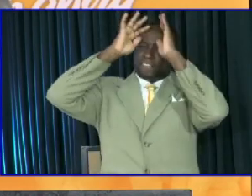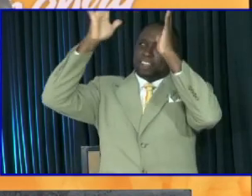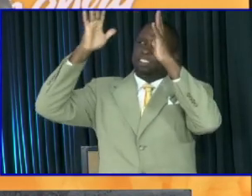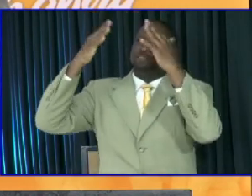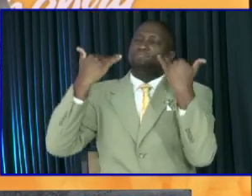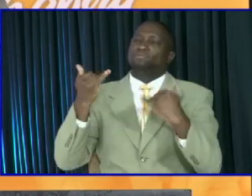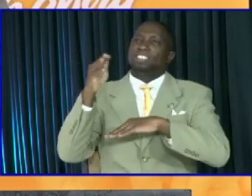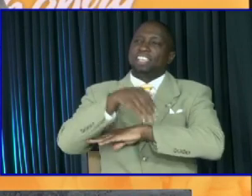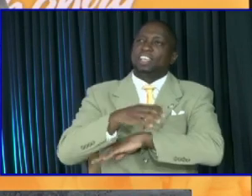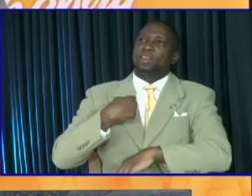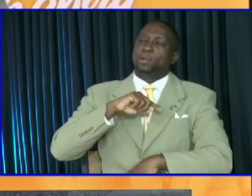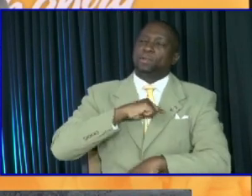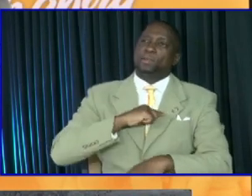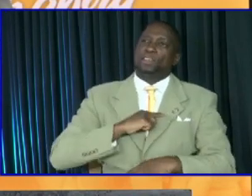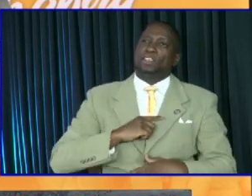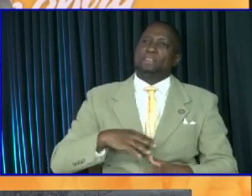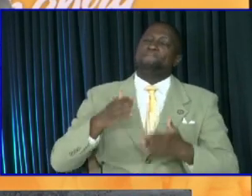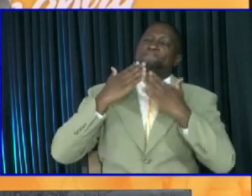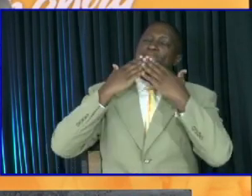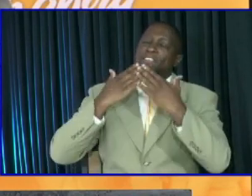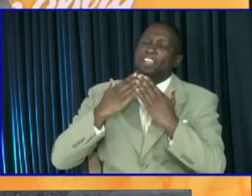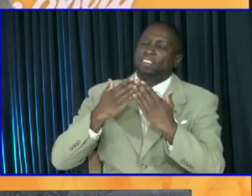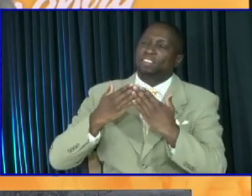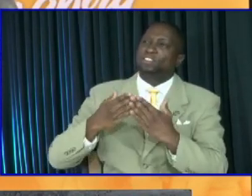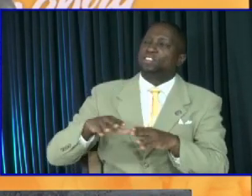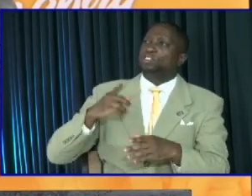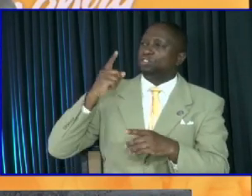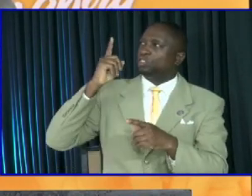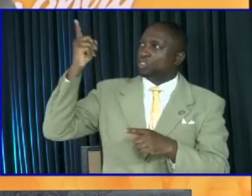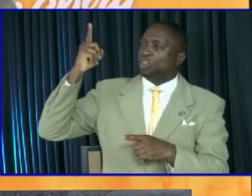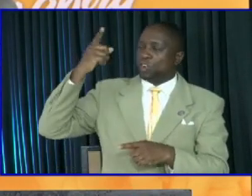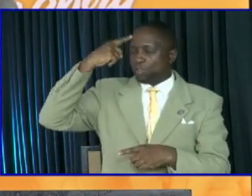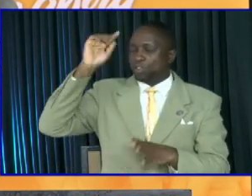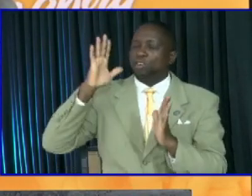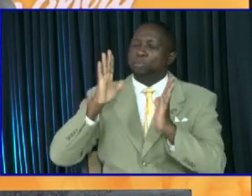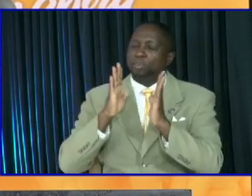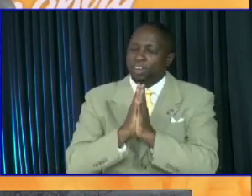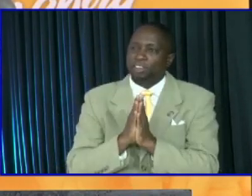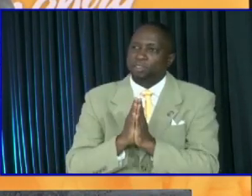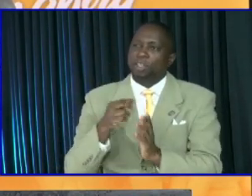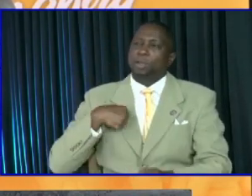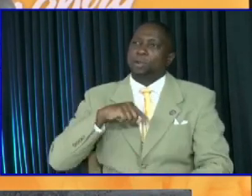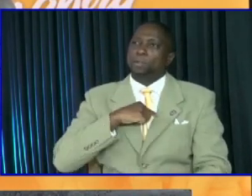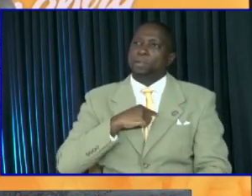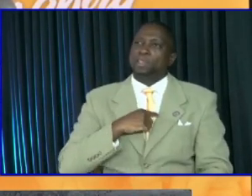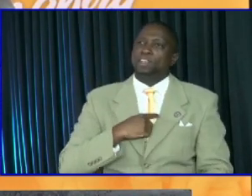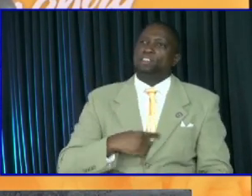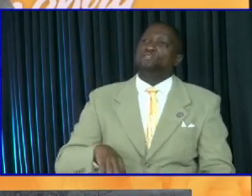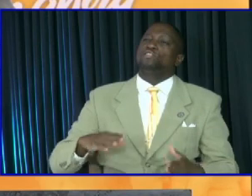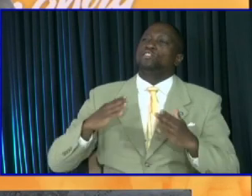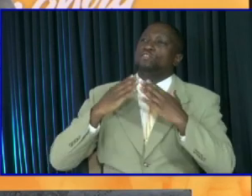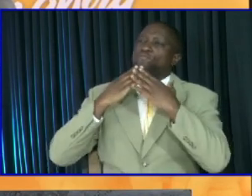we are most grateful to you, even for the portal of prayer. We are indebted to you